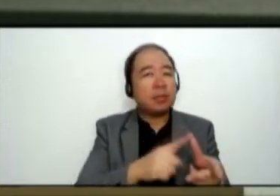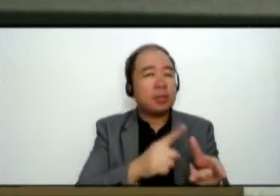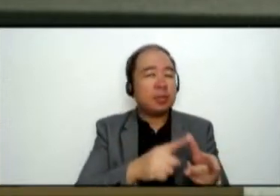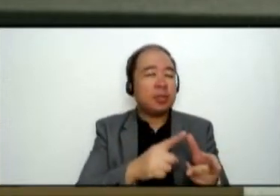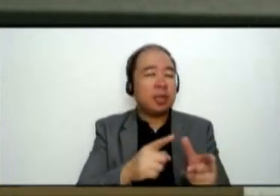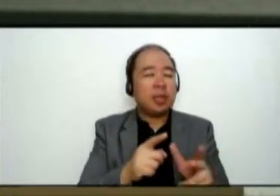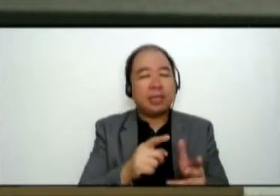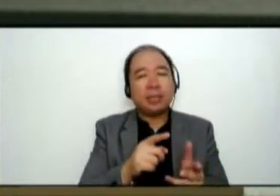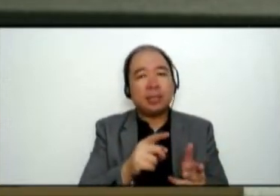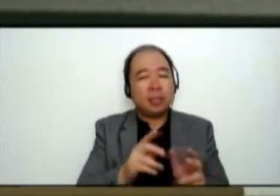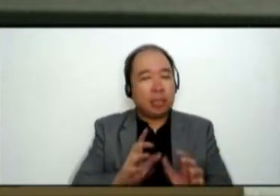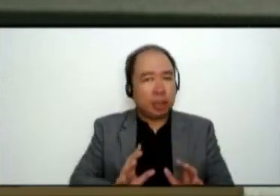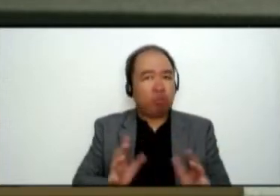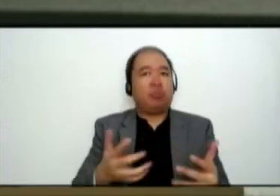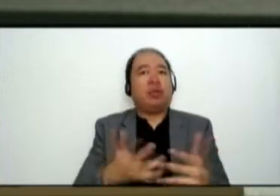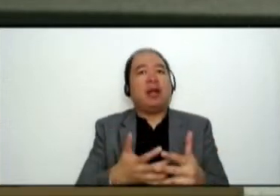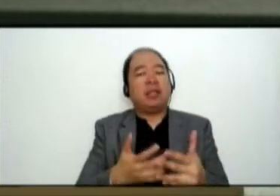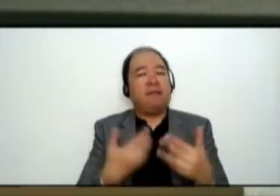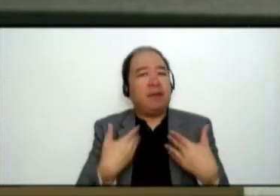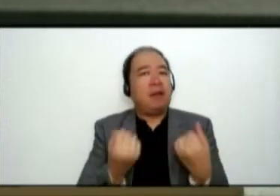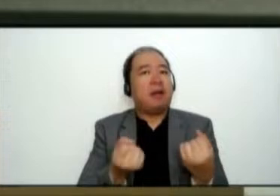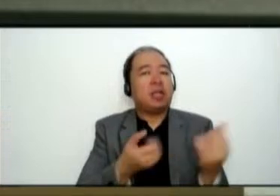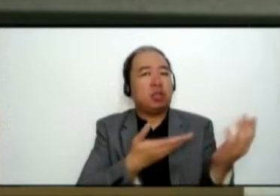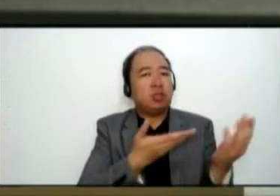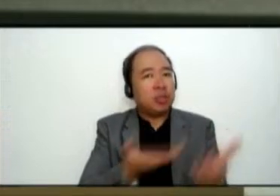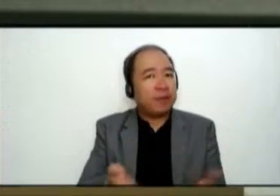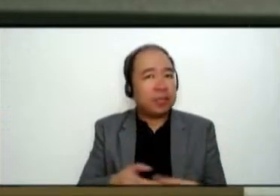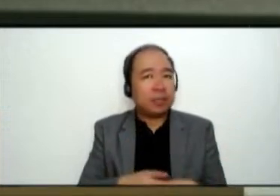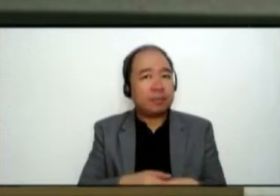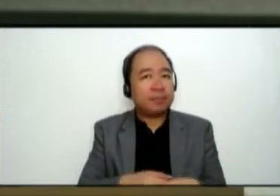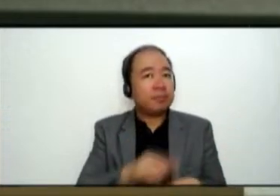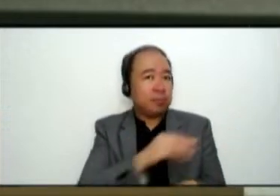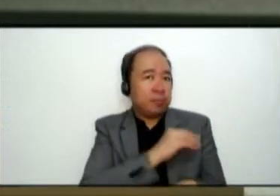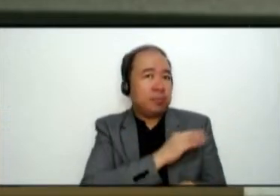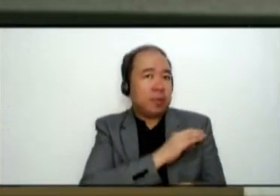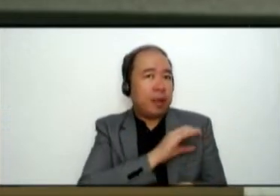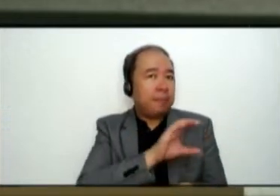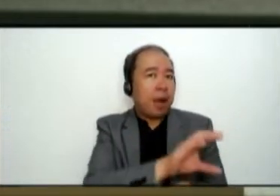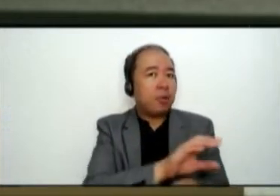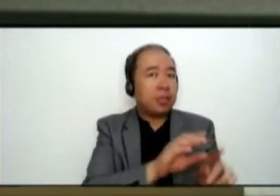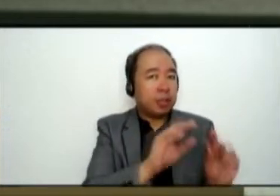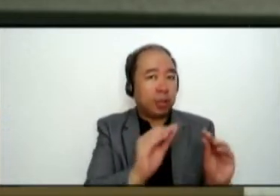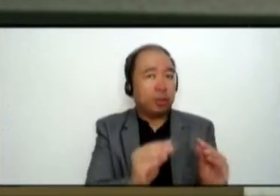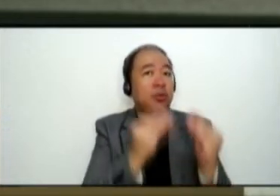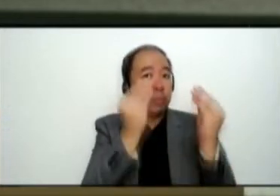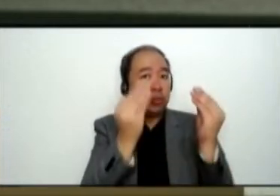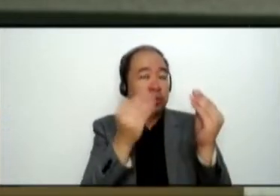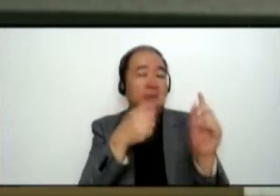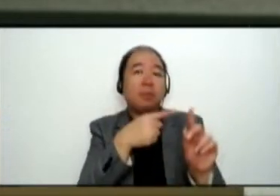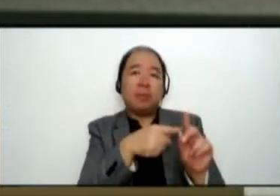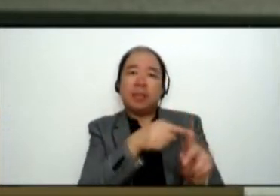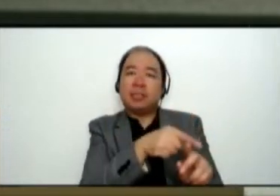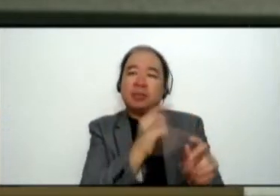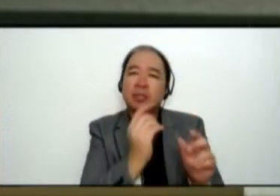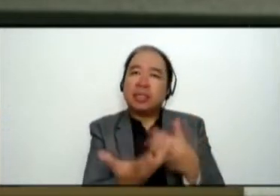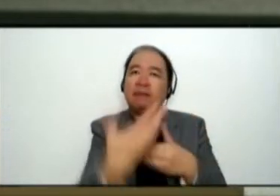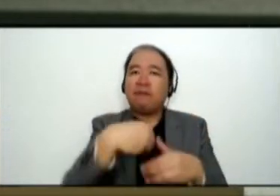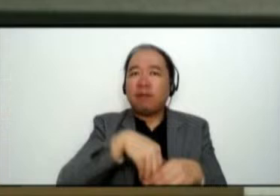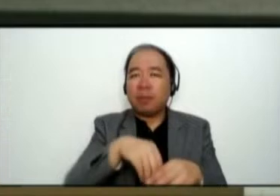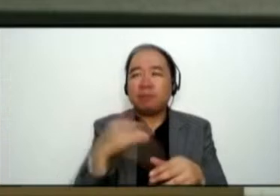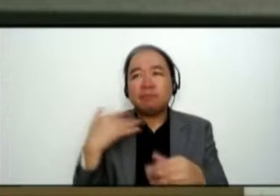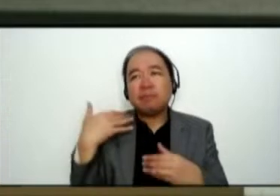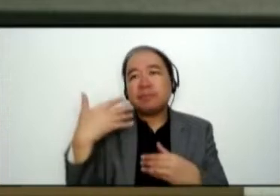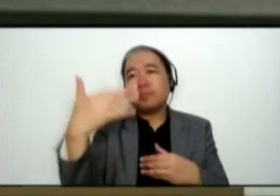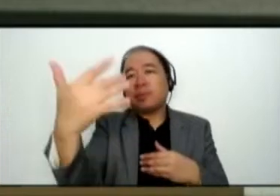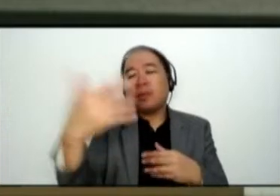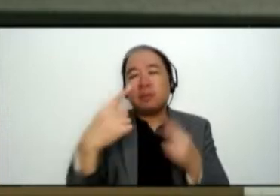services. Ensuring that youth are empowered and engaged will be key to the region's long-term prosperity. At the